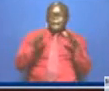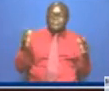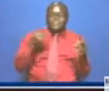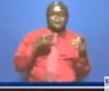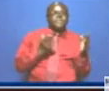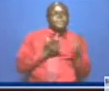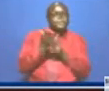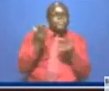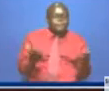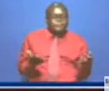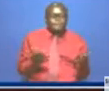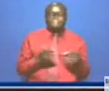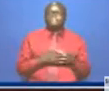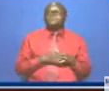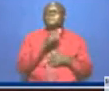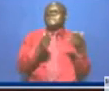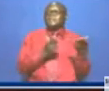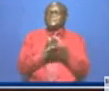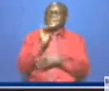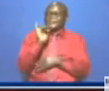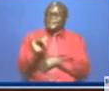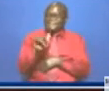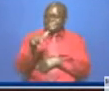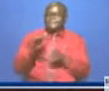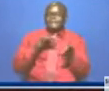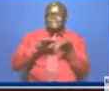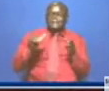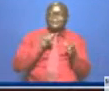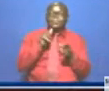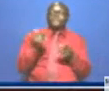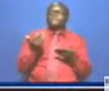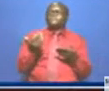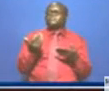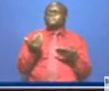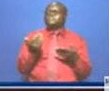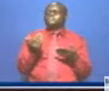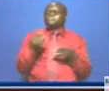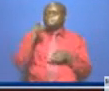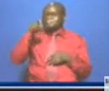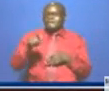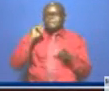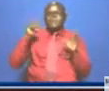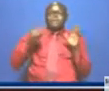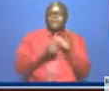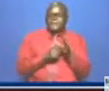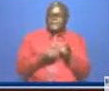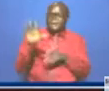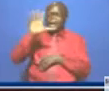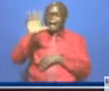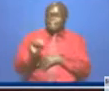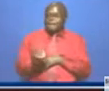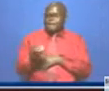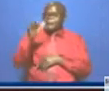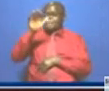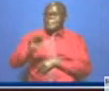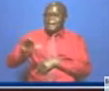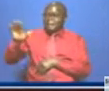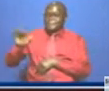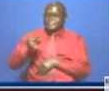way of ensuring that this study does not go unnoticed in African parliaments, especially because it touches African